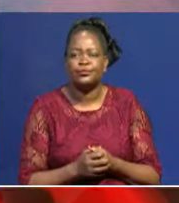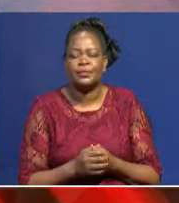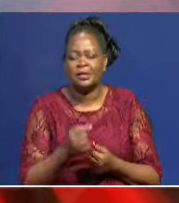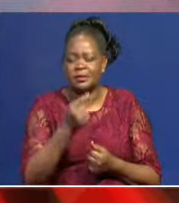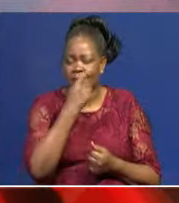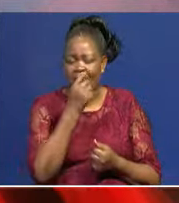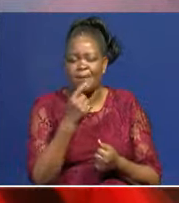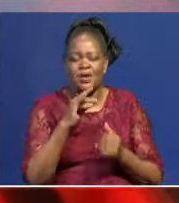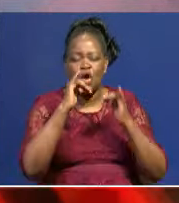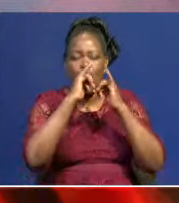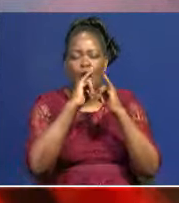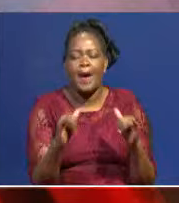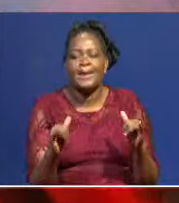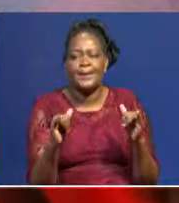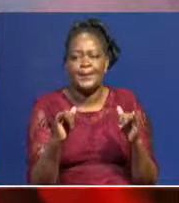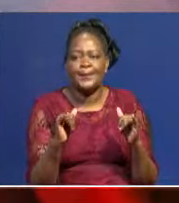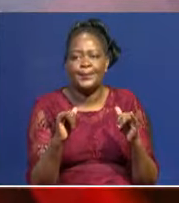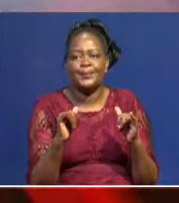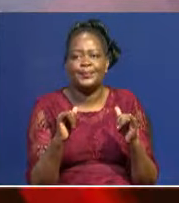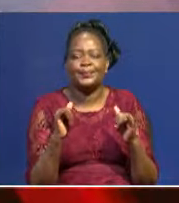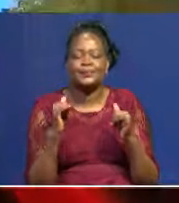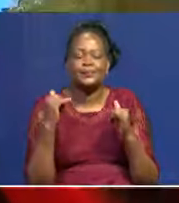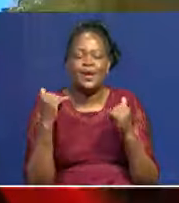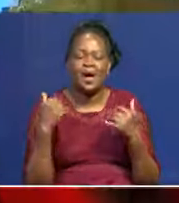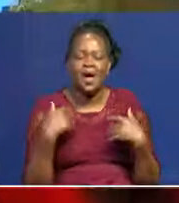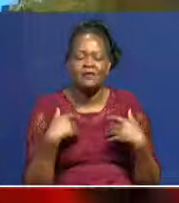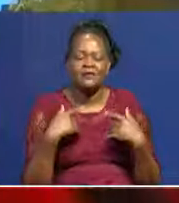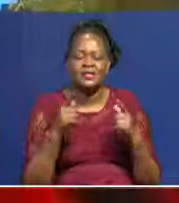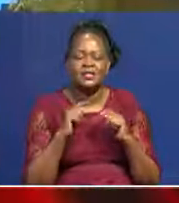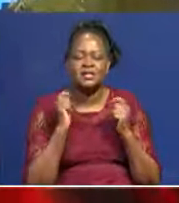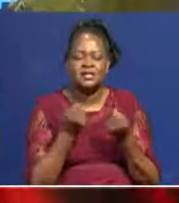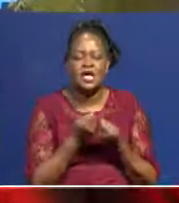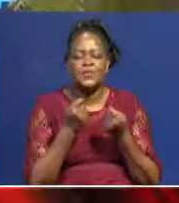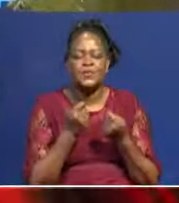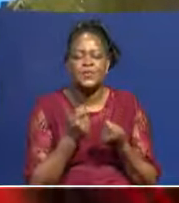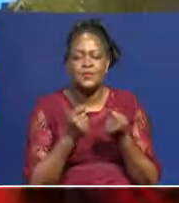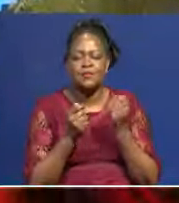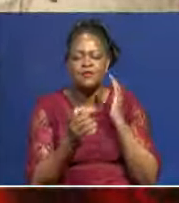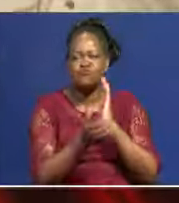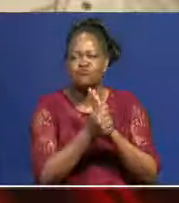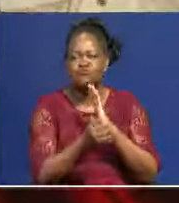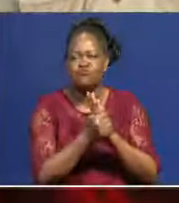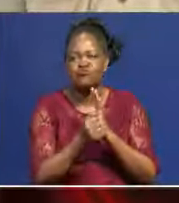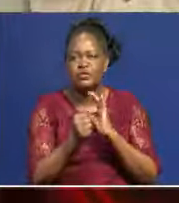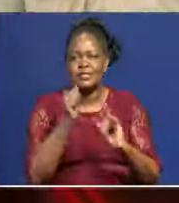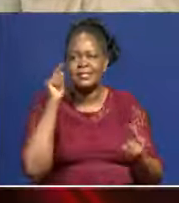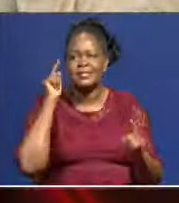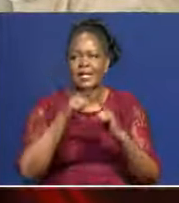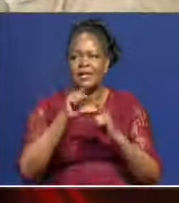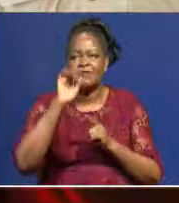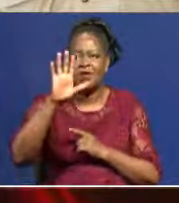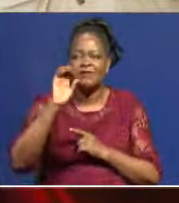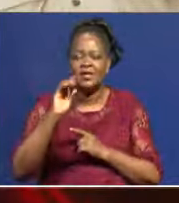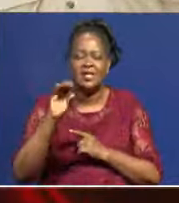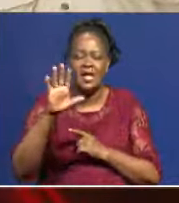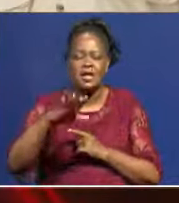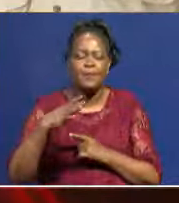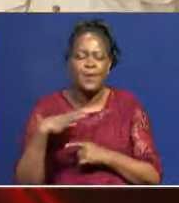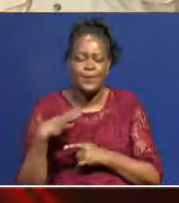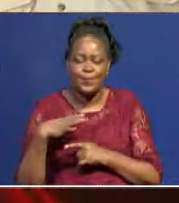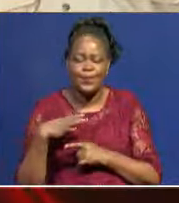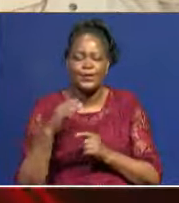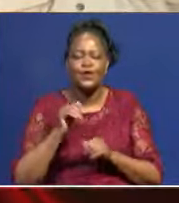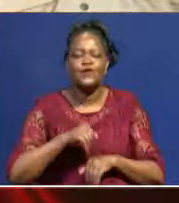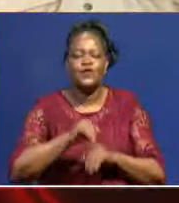dubbed Restoring Eyesight, has brought together a team of specialists and targets 500 area residents. According